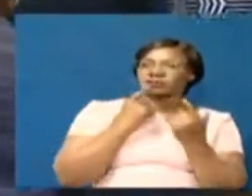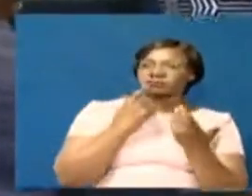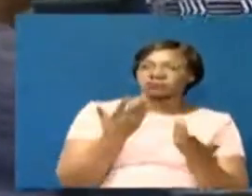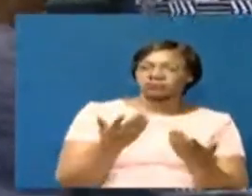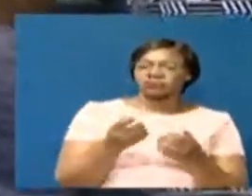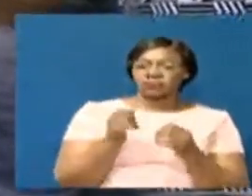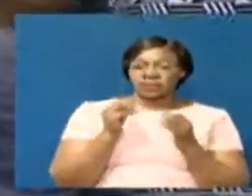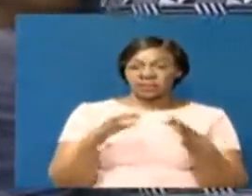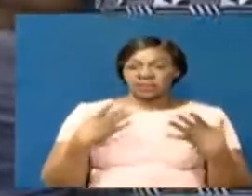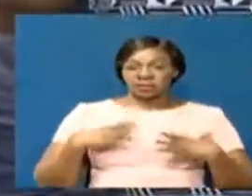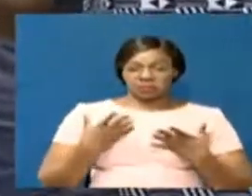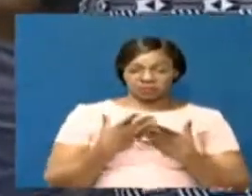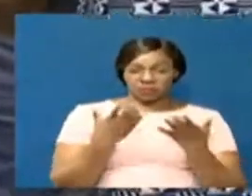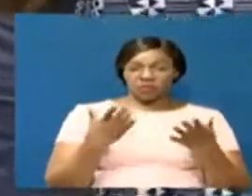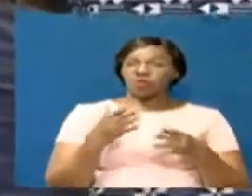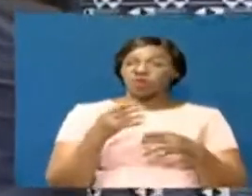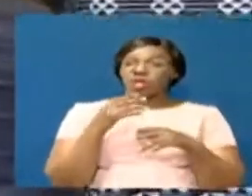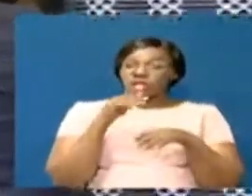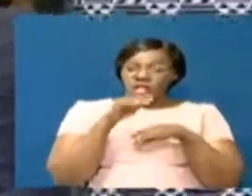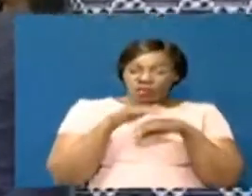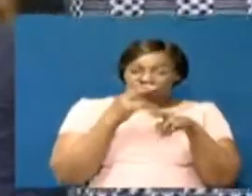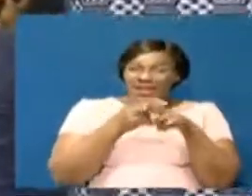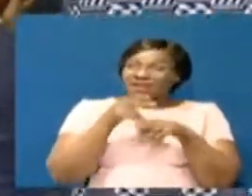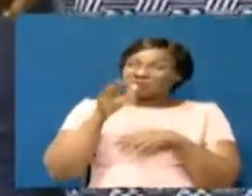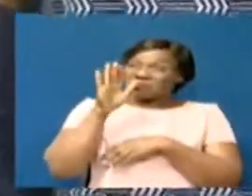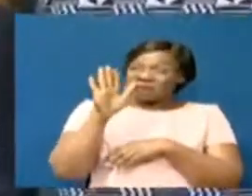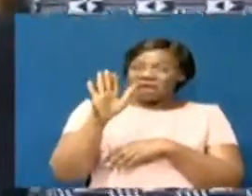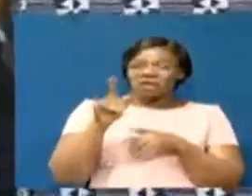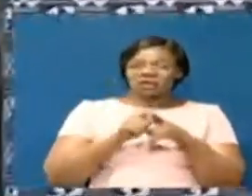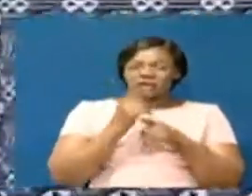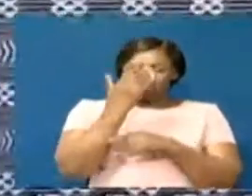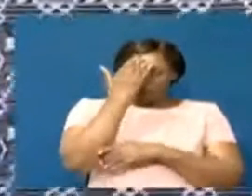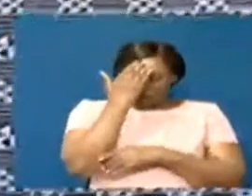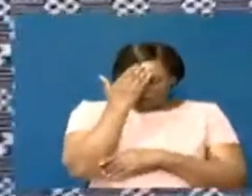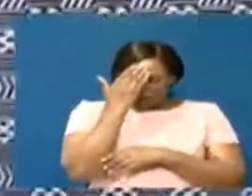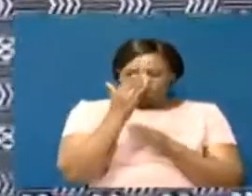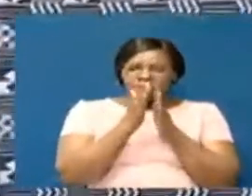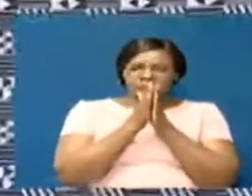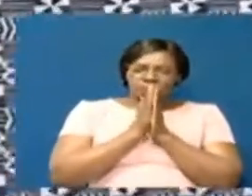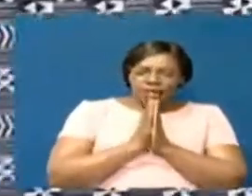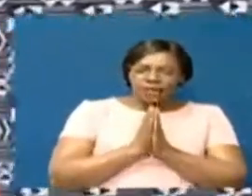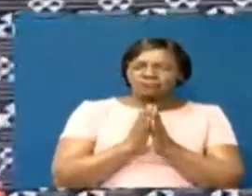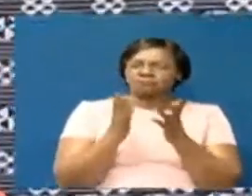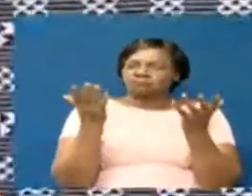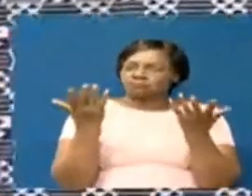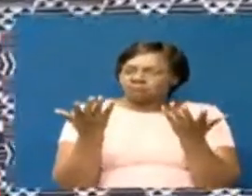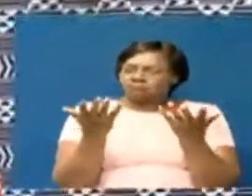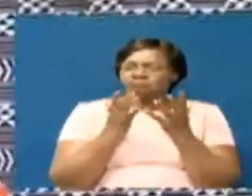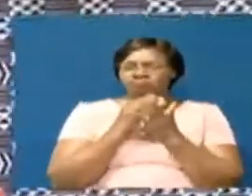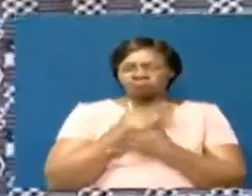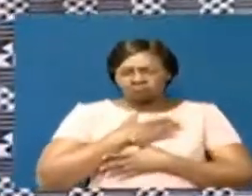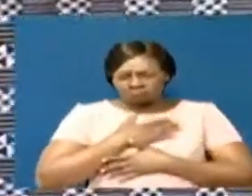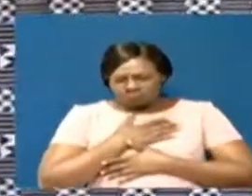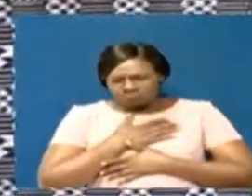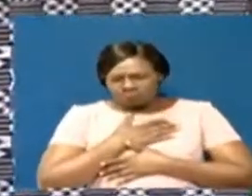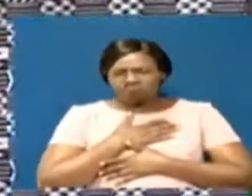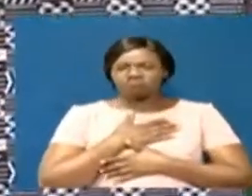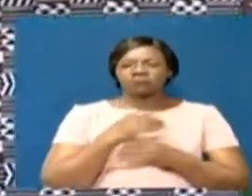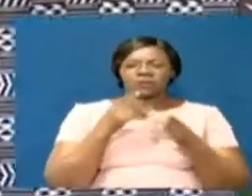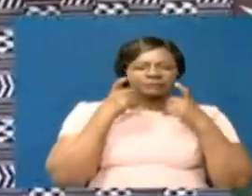if your people who are called by my name shall humble themselves and pray and seek my face and turn away from